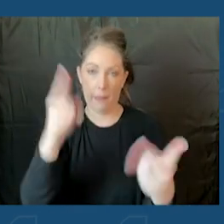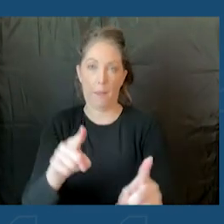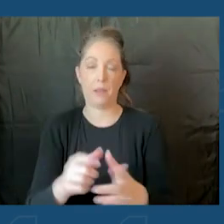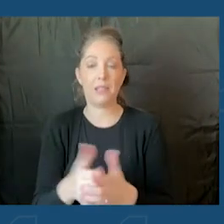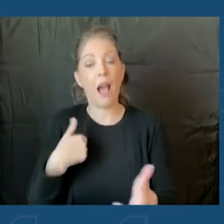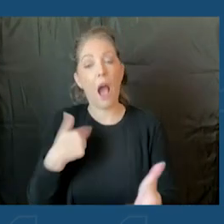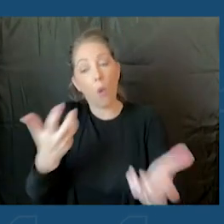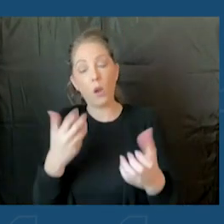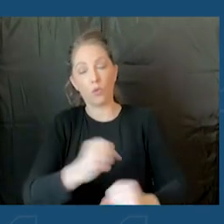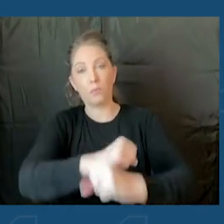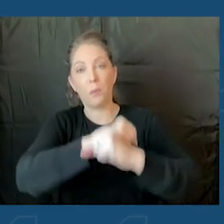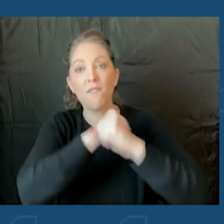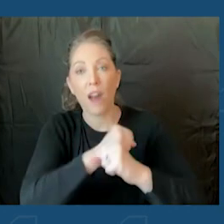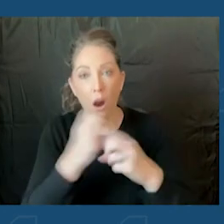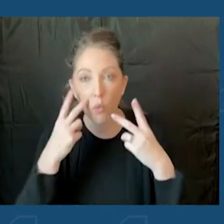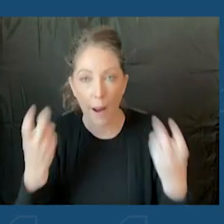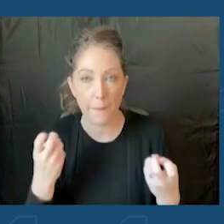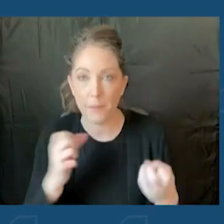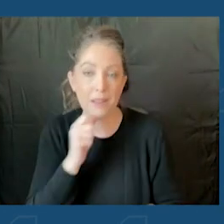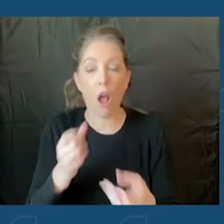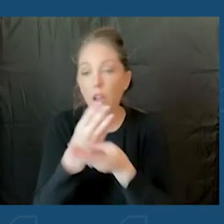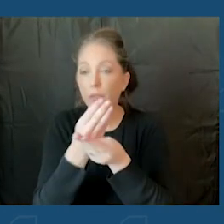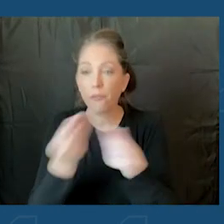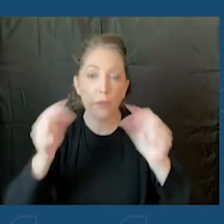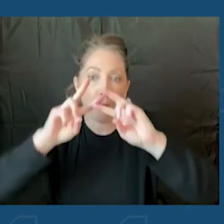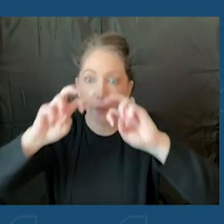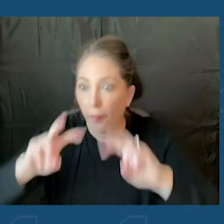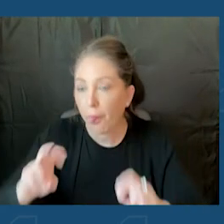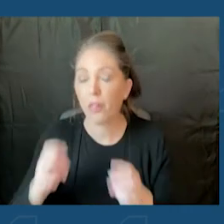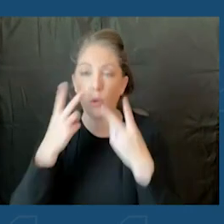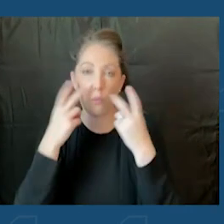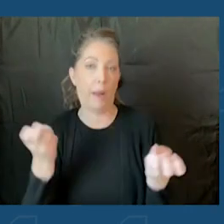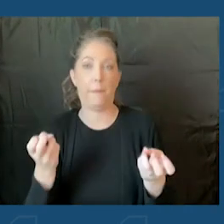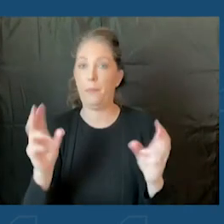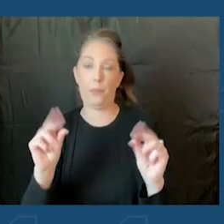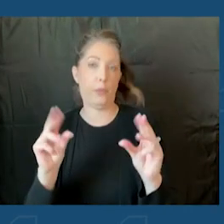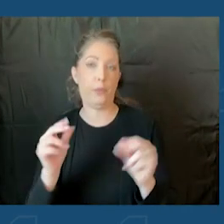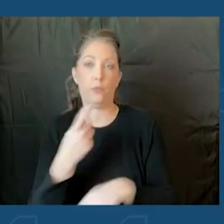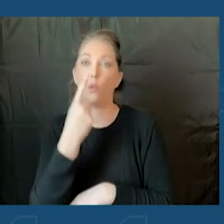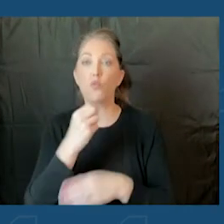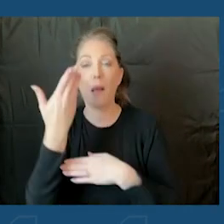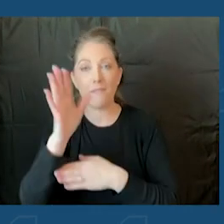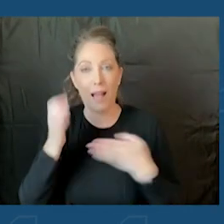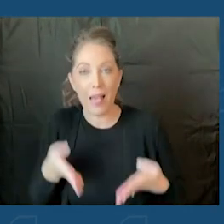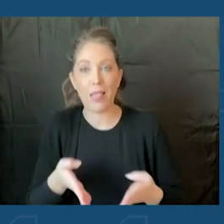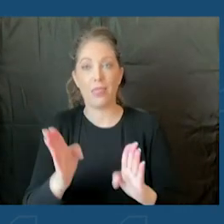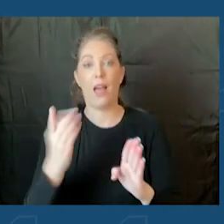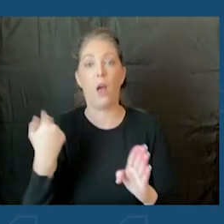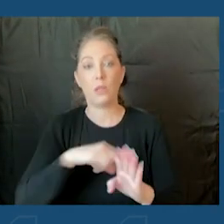so than trying to solve crimes. A red flag allows us to do that.